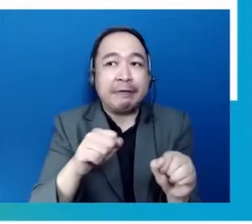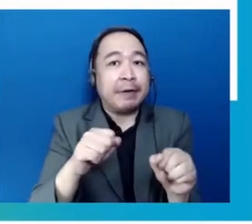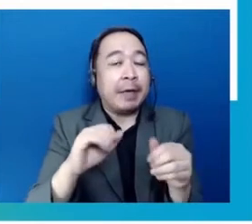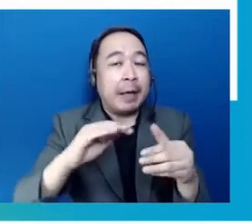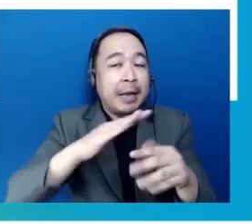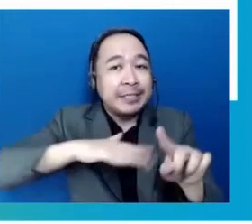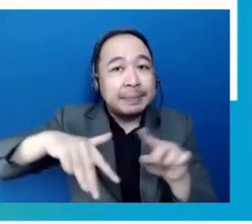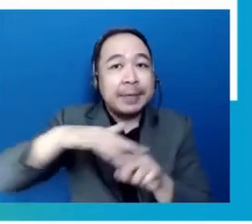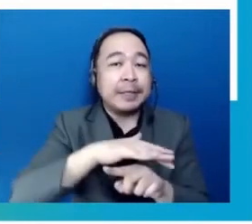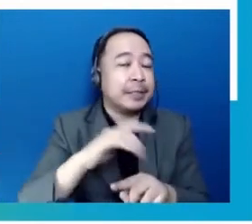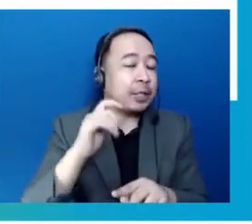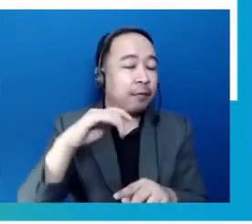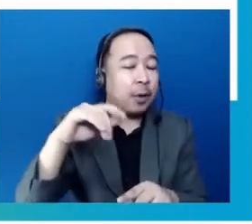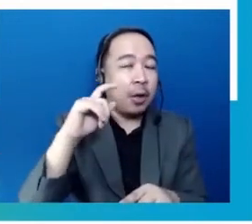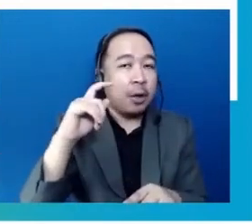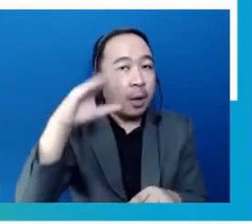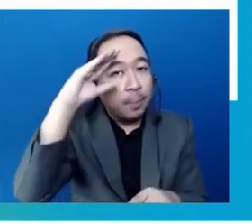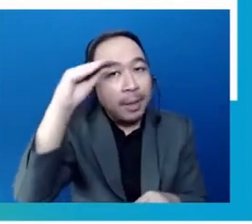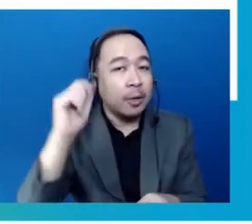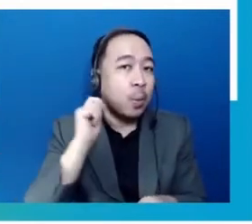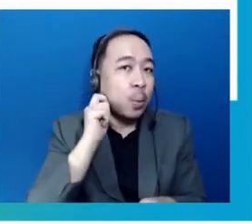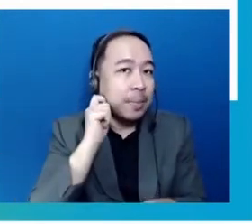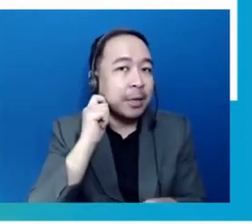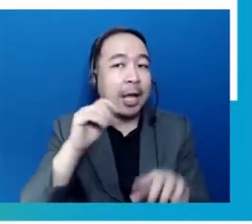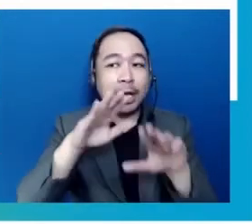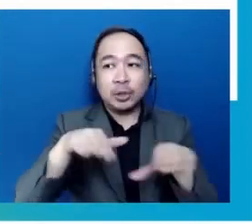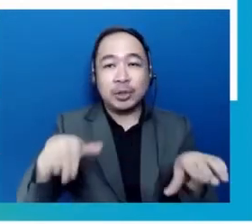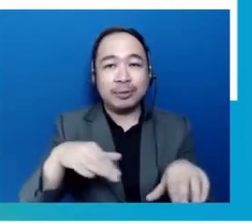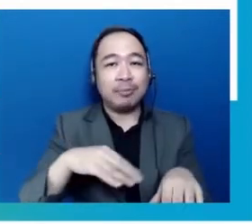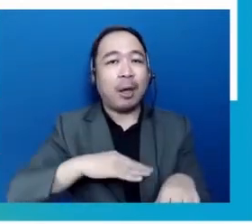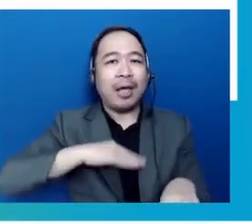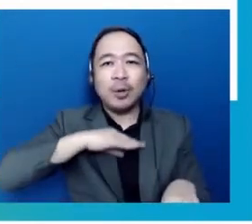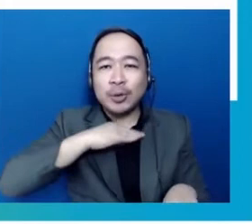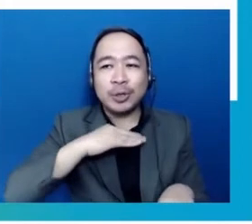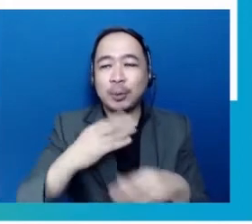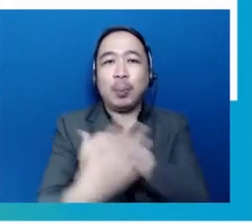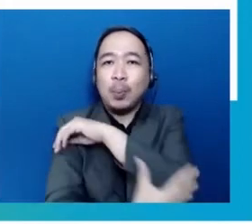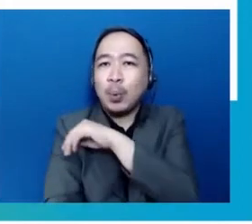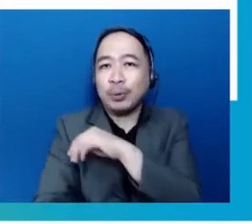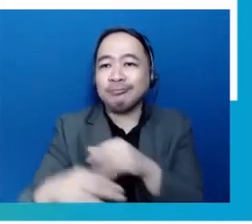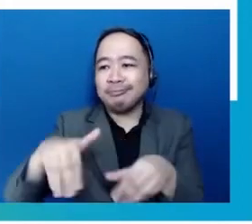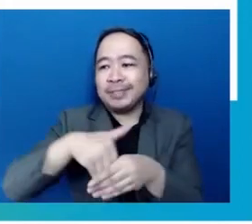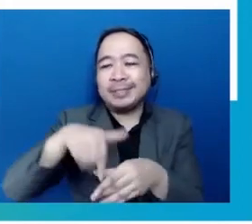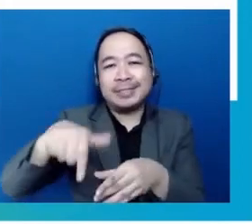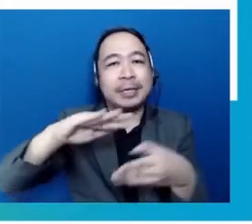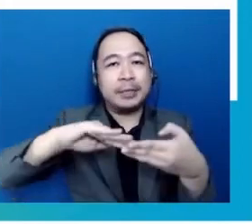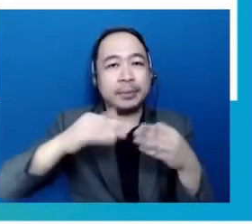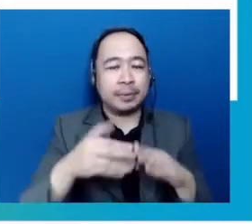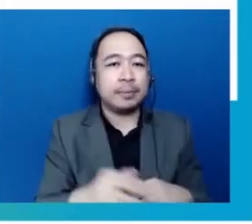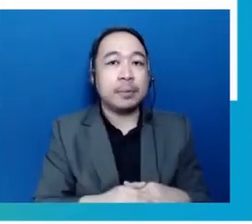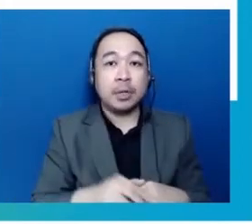children, elderly, poor, and vulnerable members of the community. Agahi is supporting the ADBTA